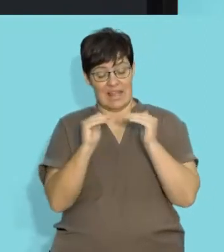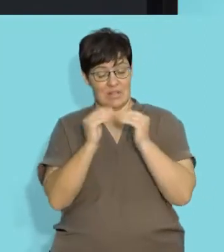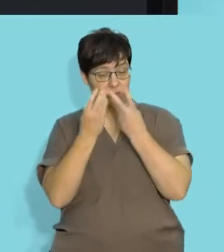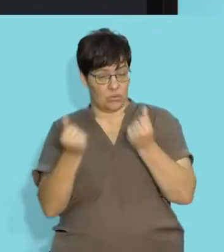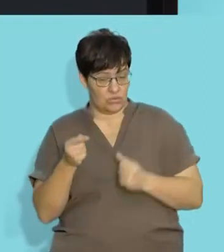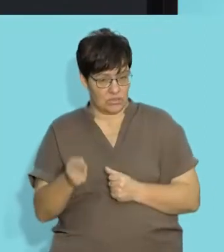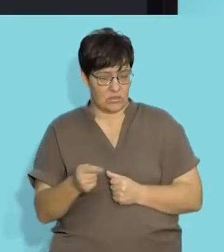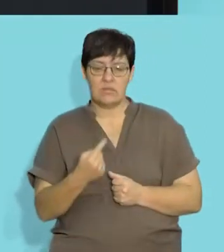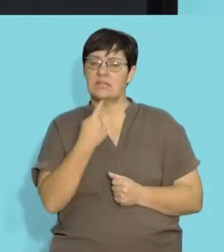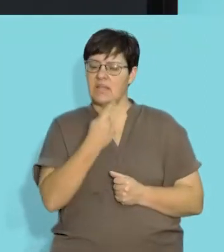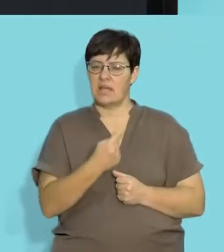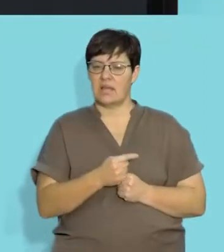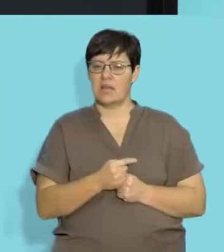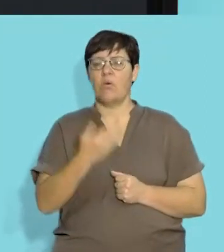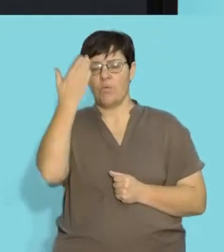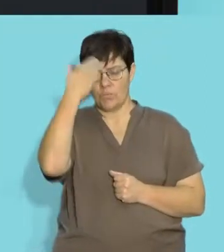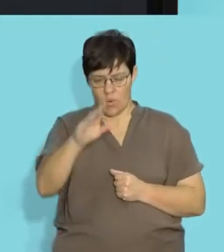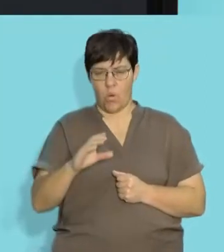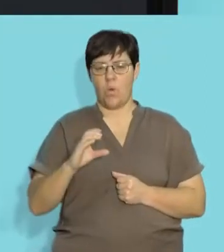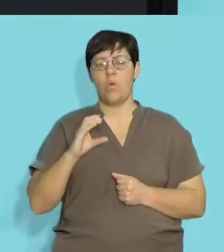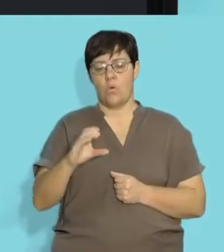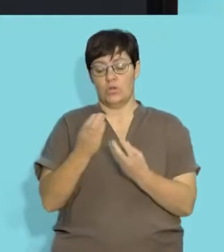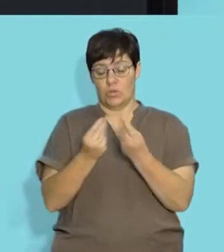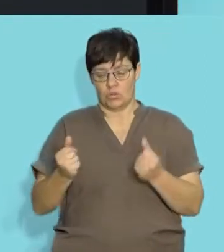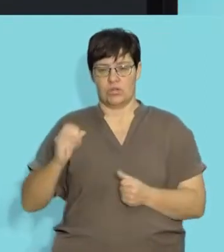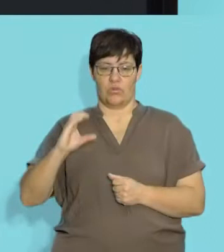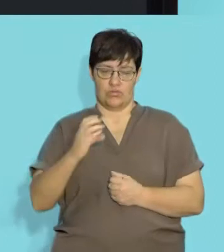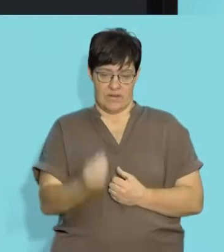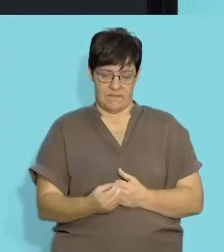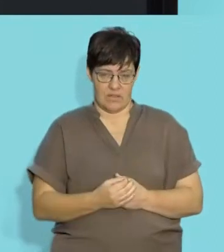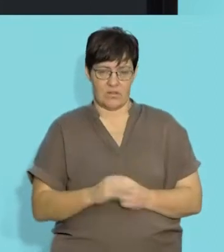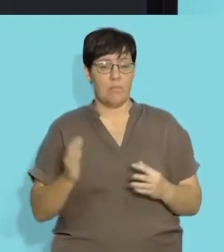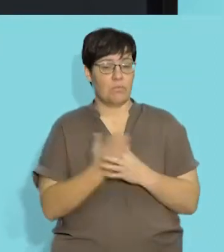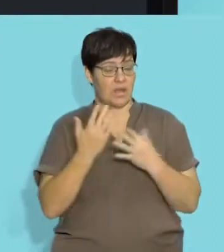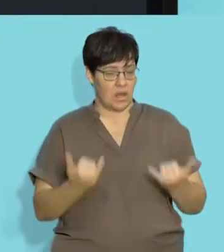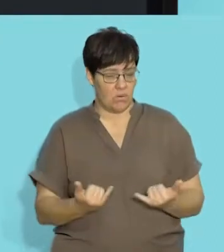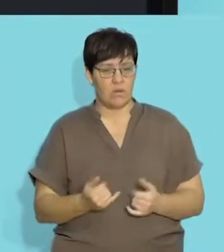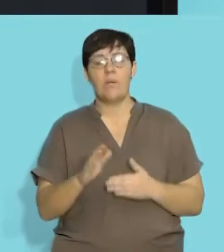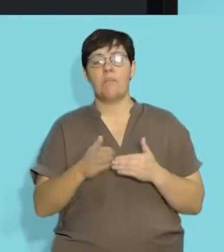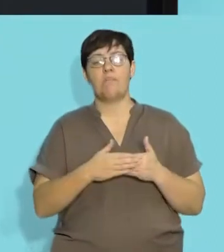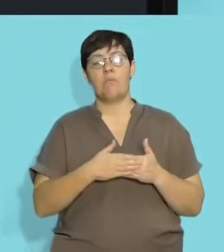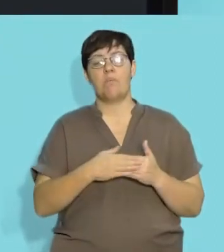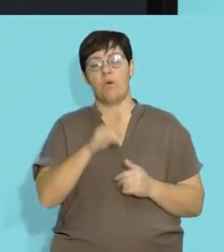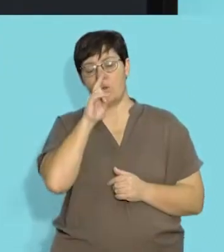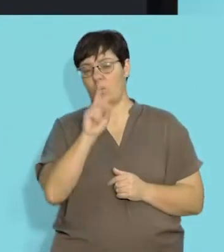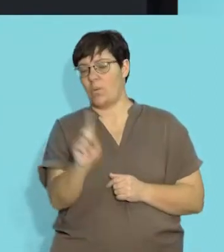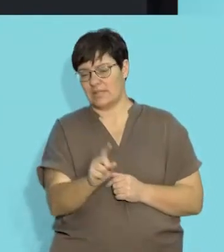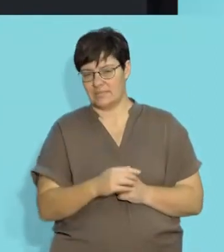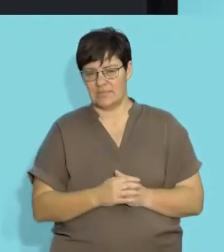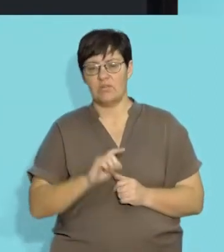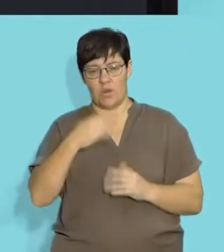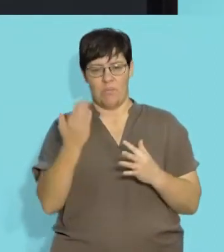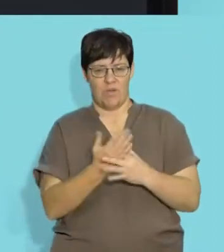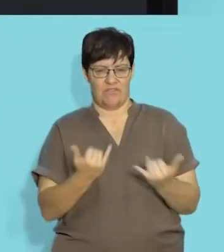that this is a standard solution, we are saying that we know the concentration of this solution. We'll take a short break for now and look at more